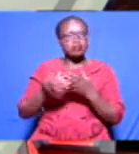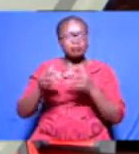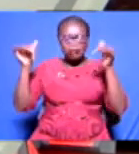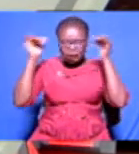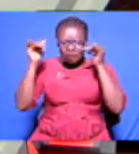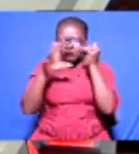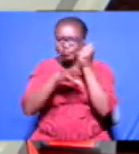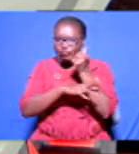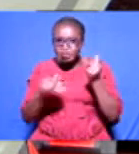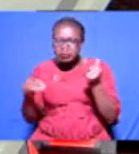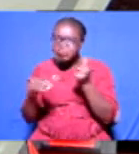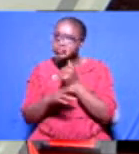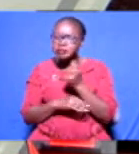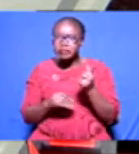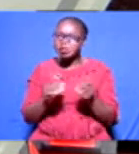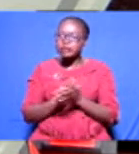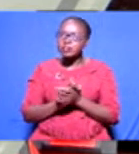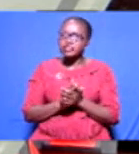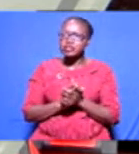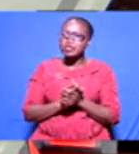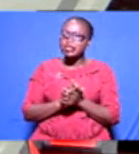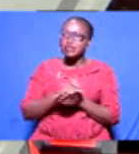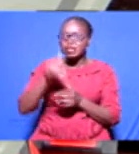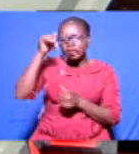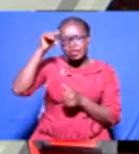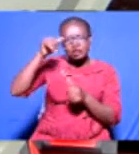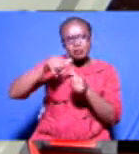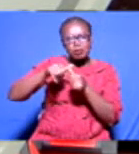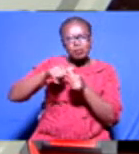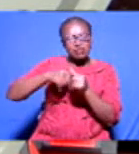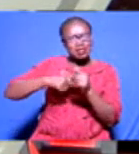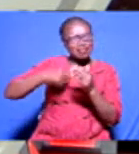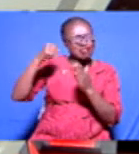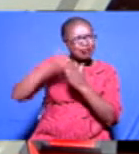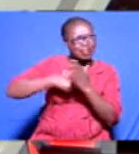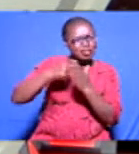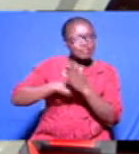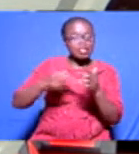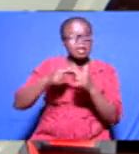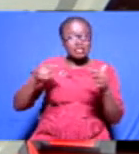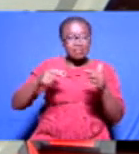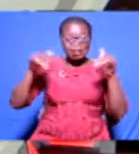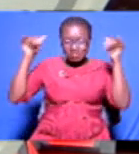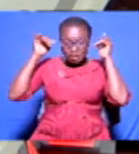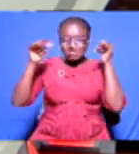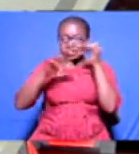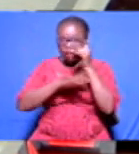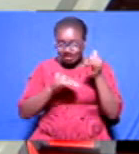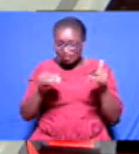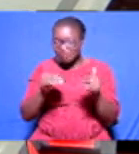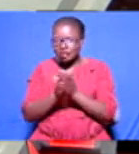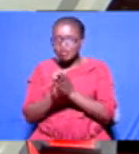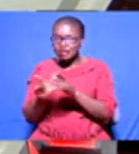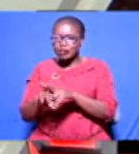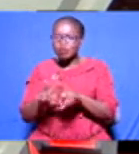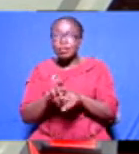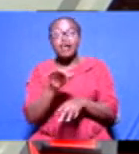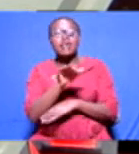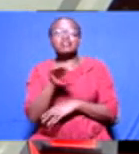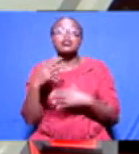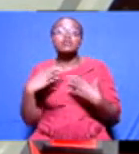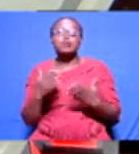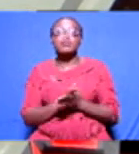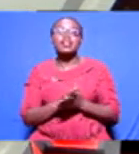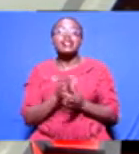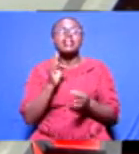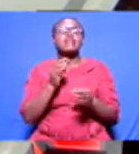rustling, I'll remember him for the fight he put against cattle rustling. Mm-hmm. He actually even asked people, mm-hmm, kama kazi